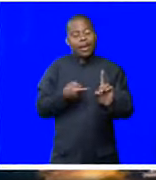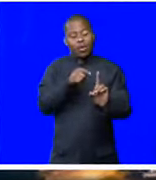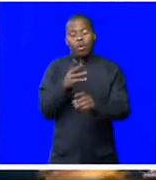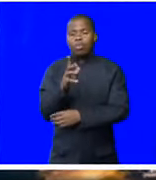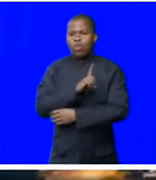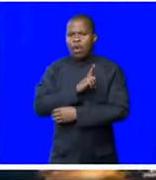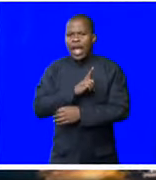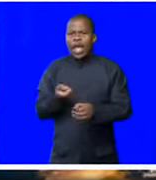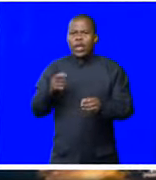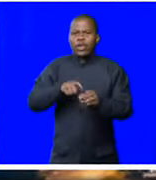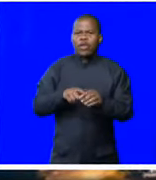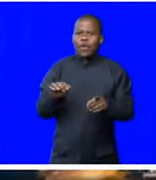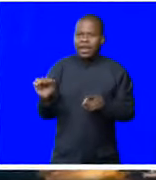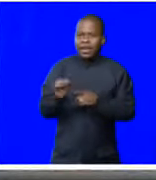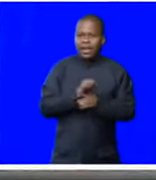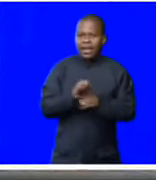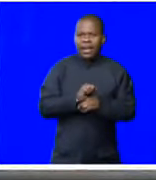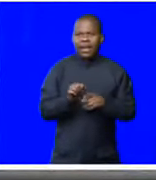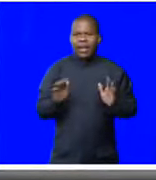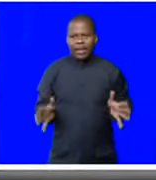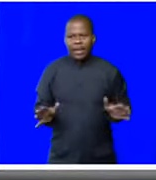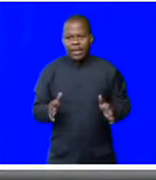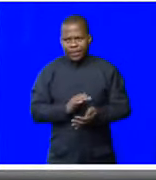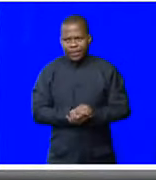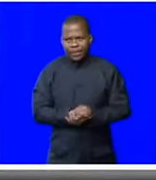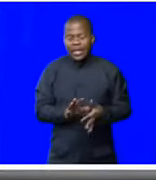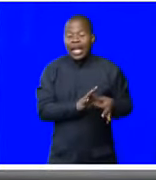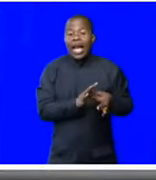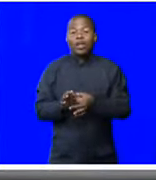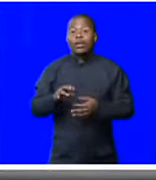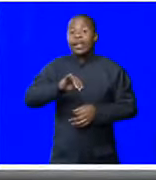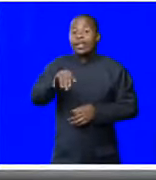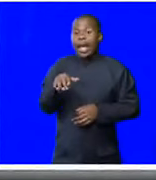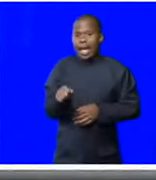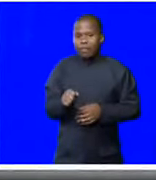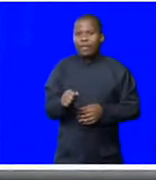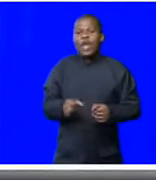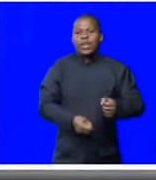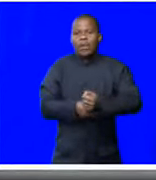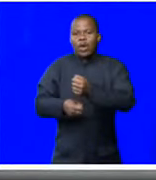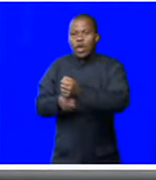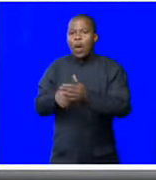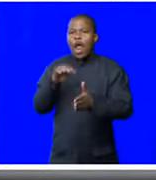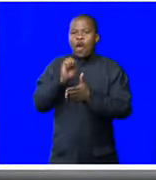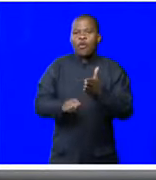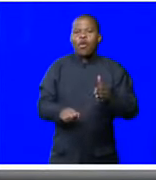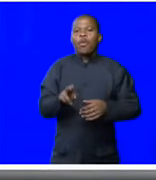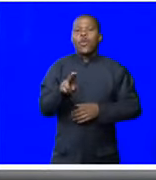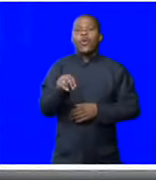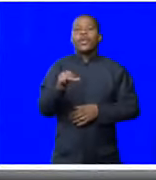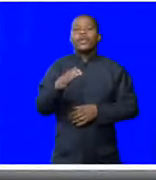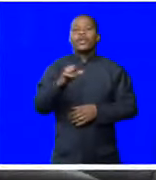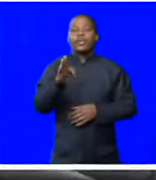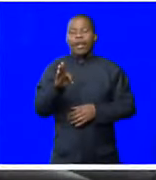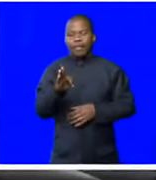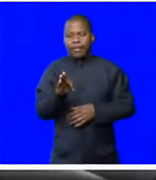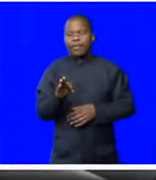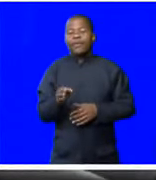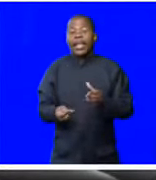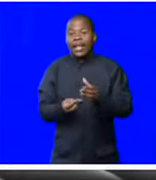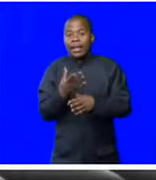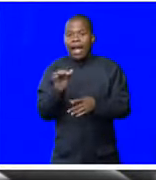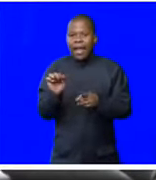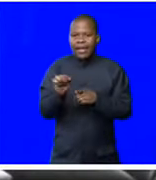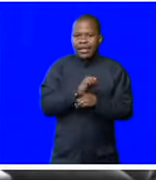Lutseluze constituency. The Junior Achievement Eswatini, with the support from the United Nations Children Fund, UNICEF, started